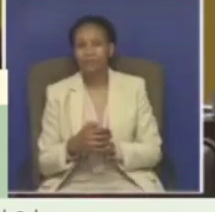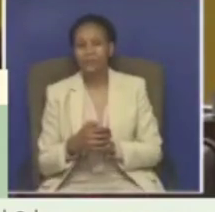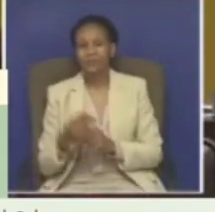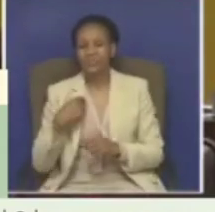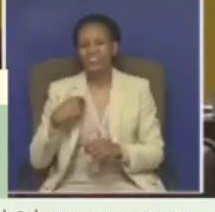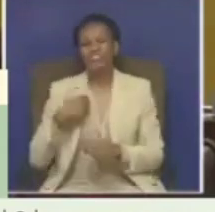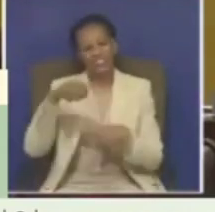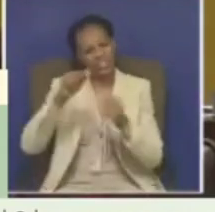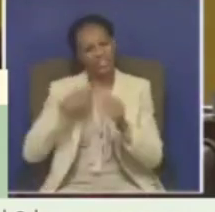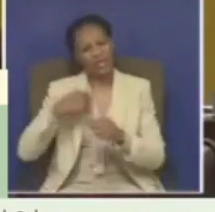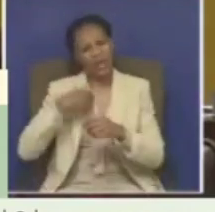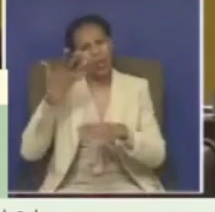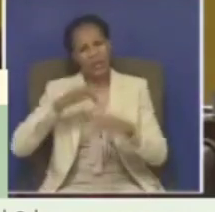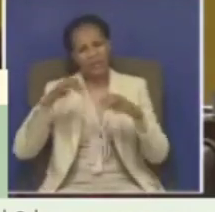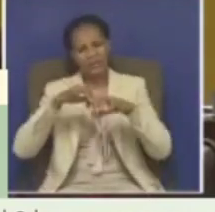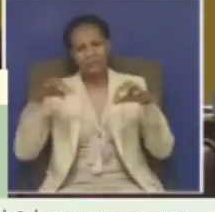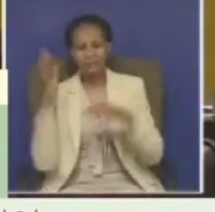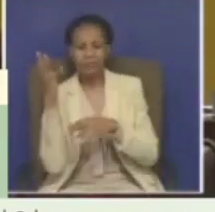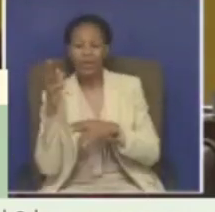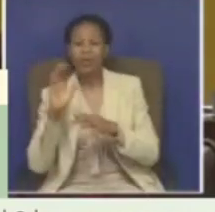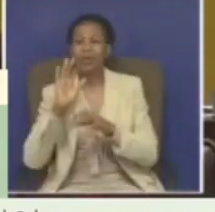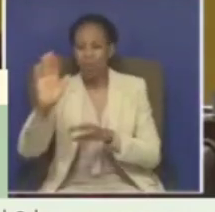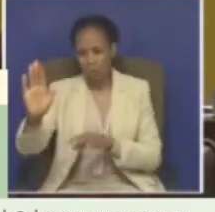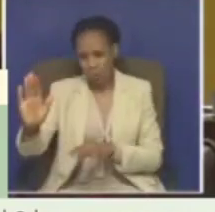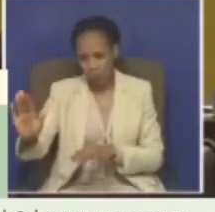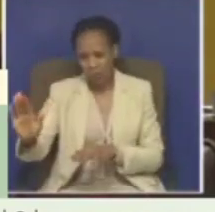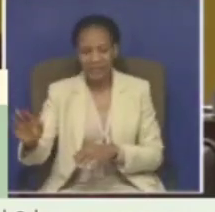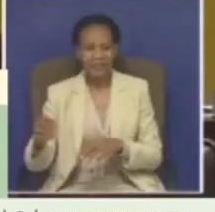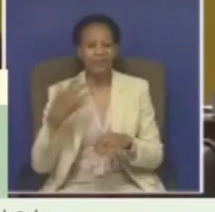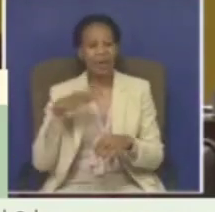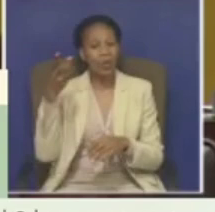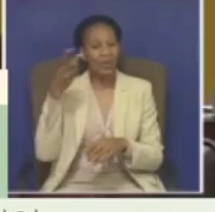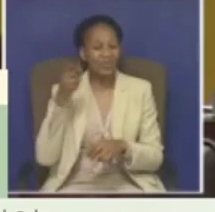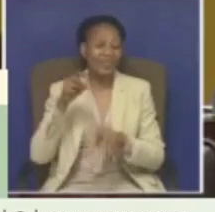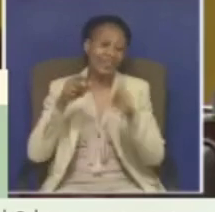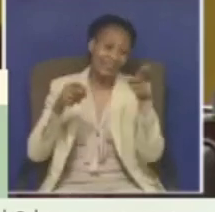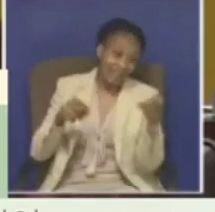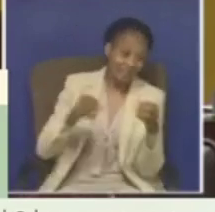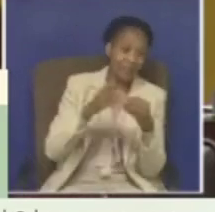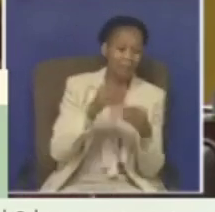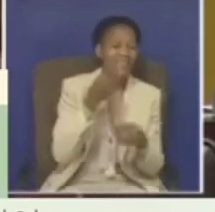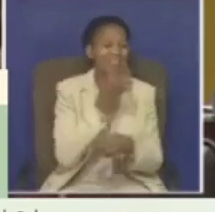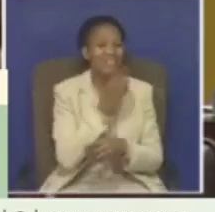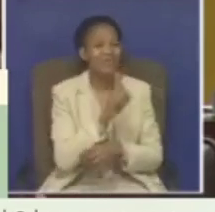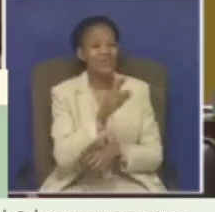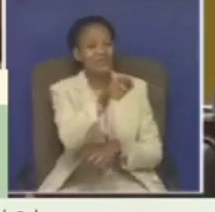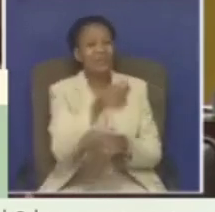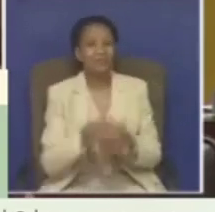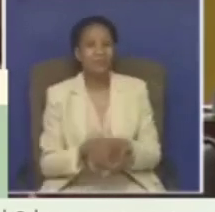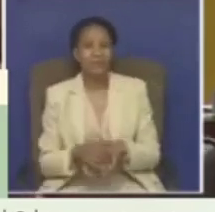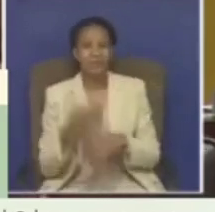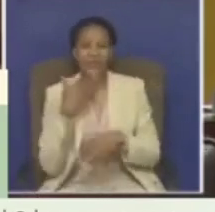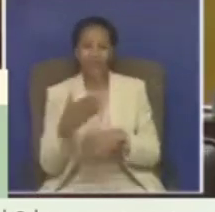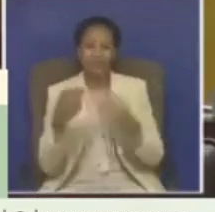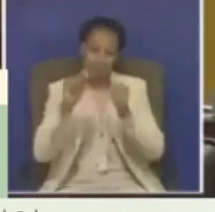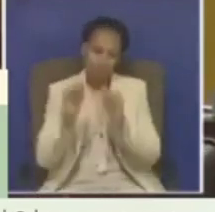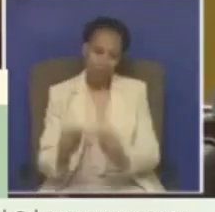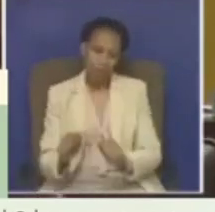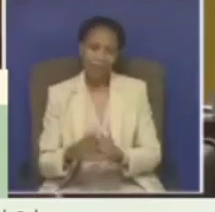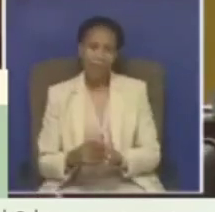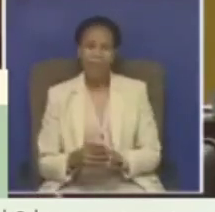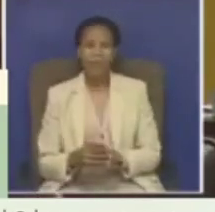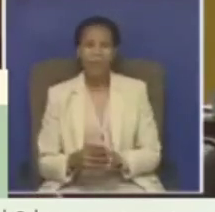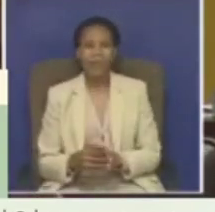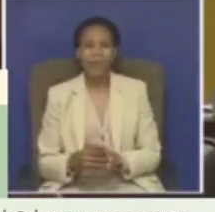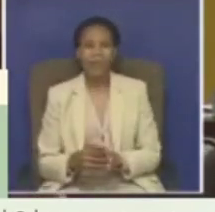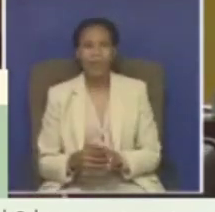I thought you... Before I get to that, honorable laws, let me just hear what the honorable member has to say. Thank you so much, Chair.